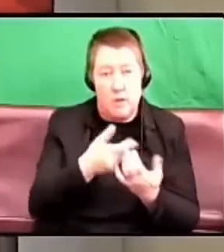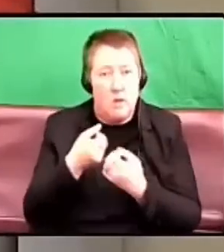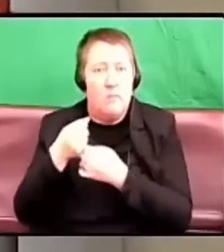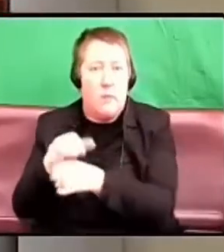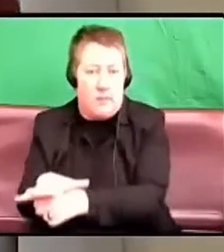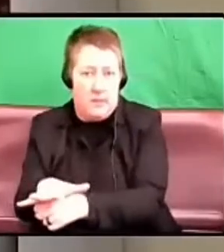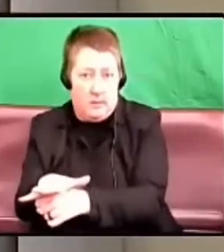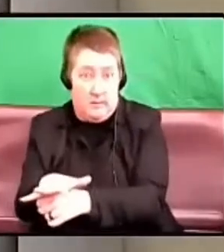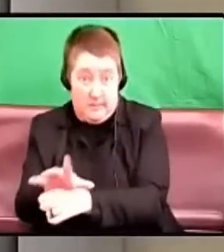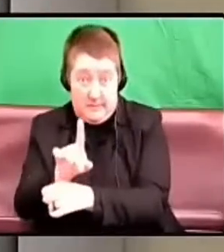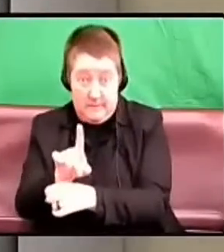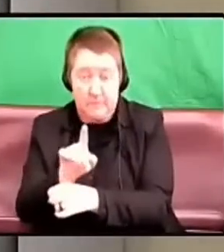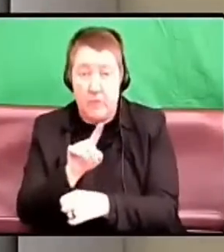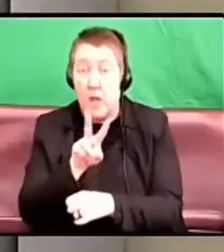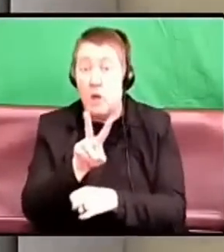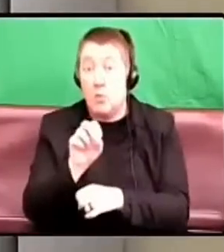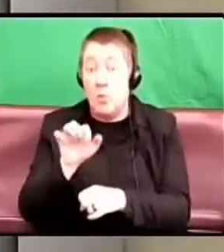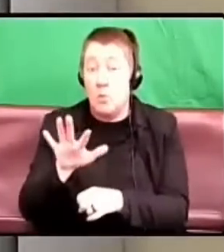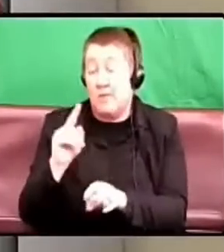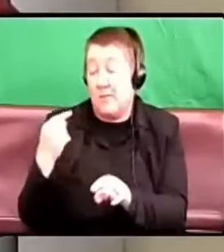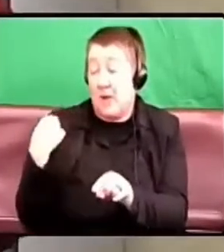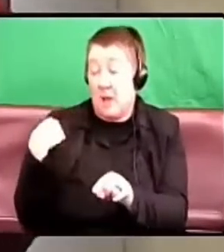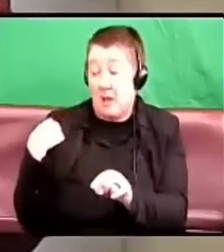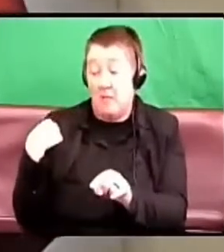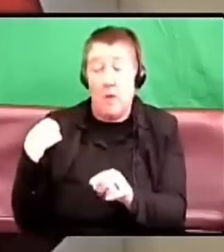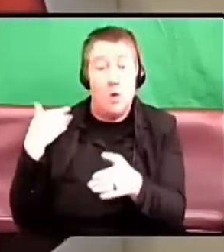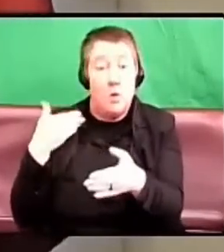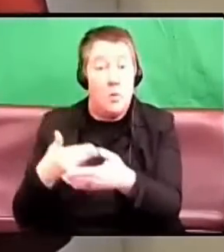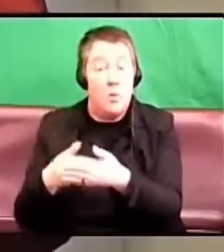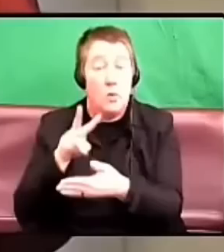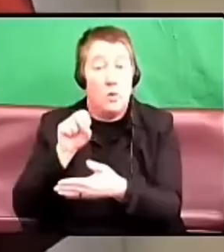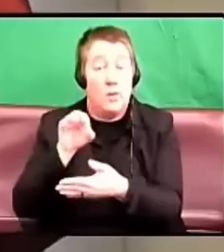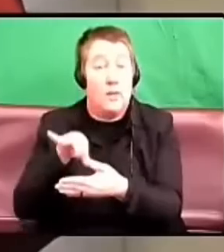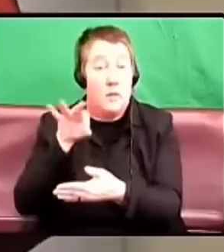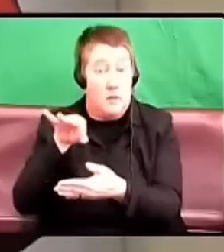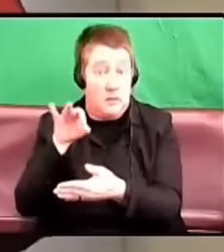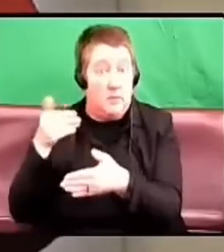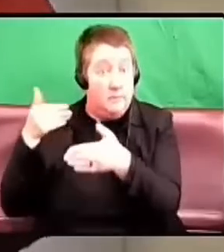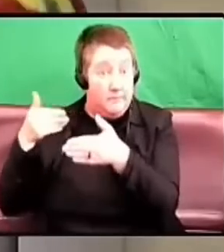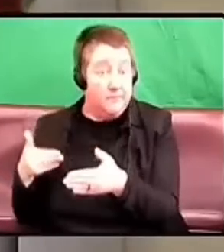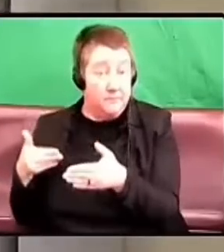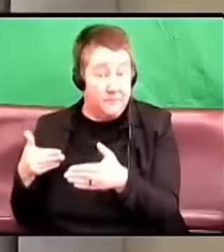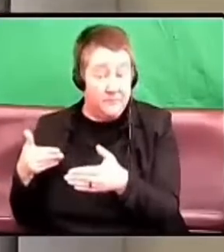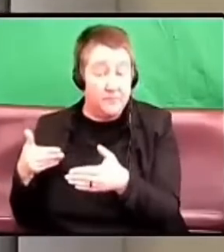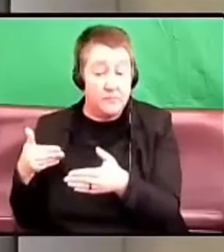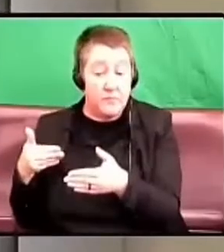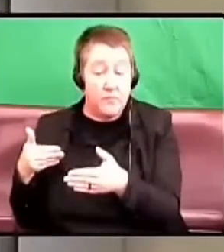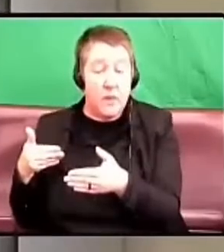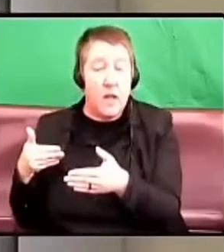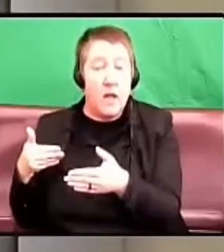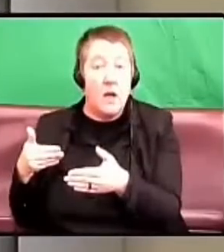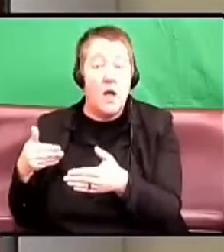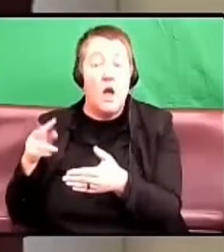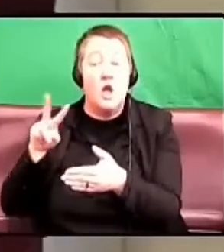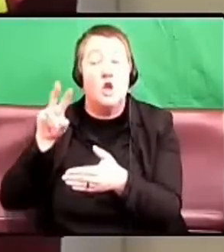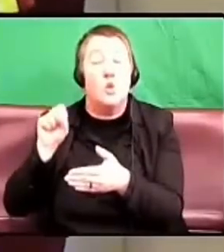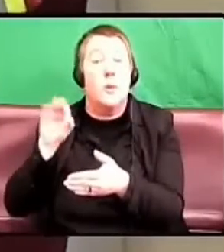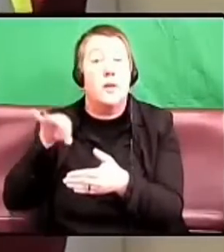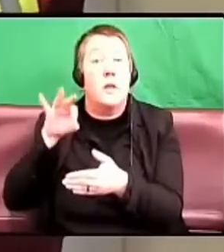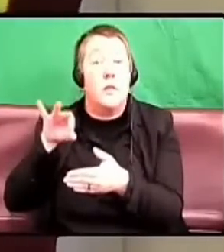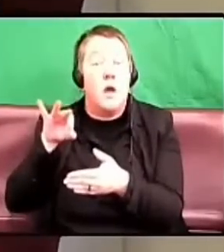This was between 2005 and 2013. In 2013, when they recalibrated